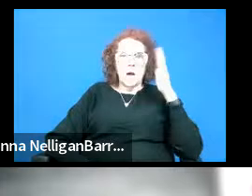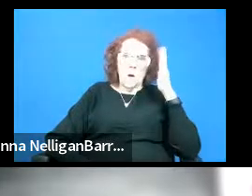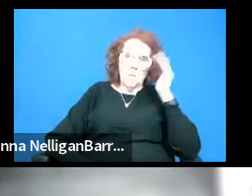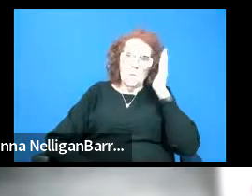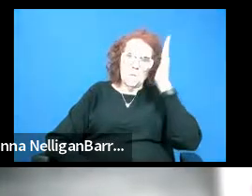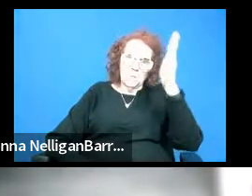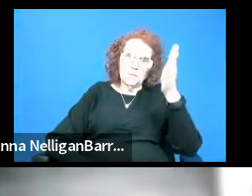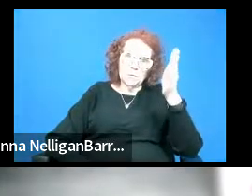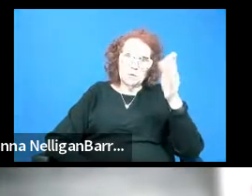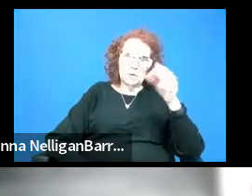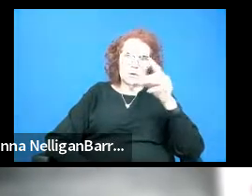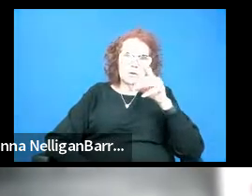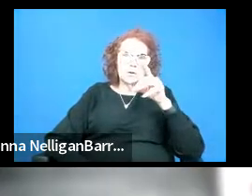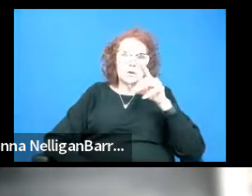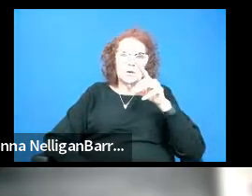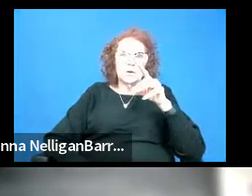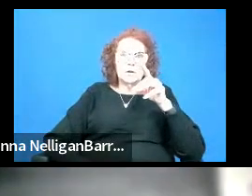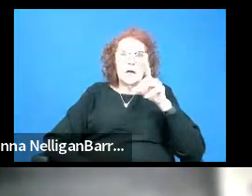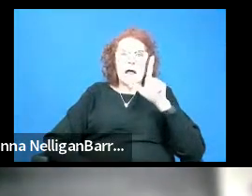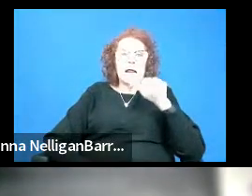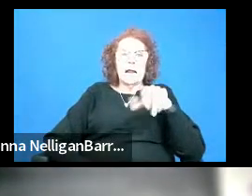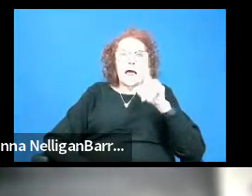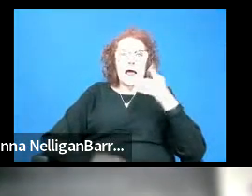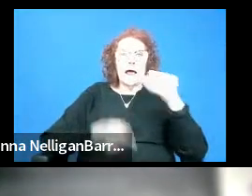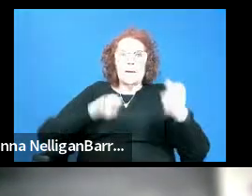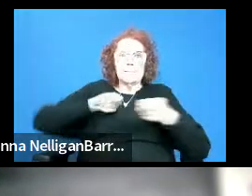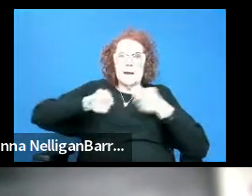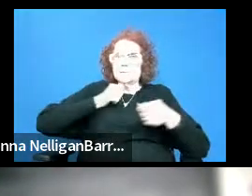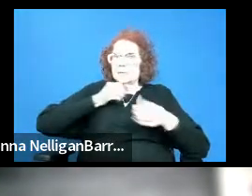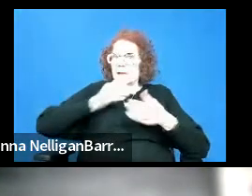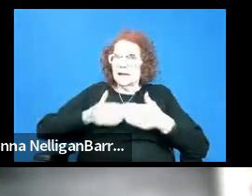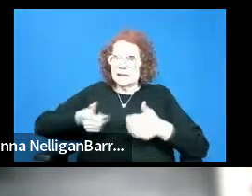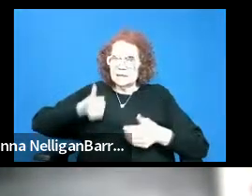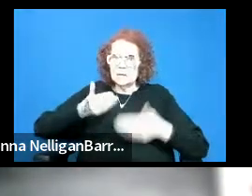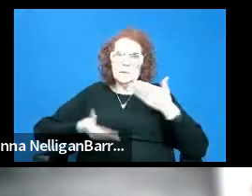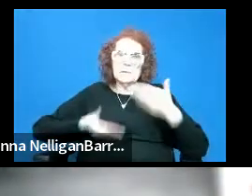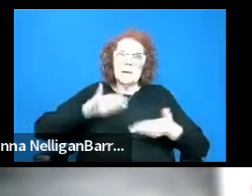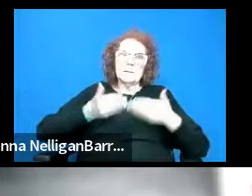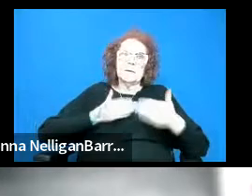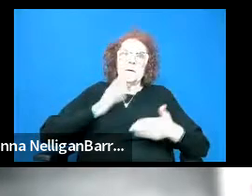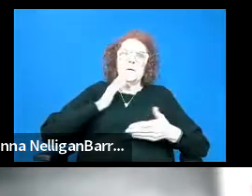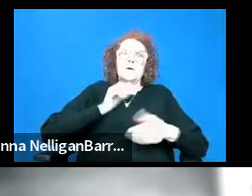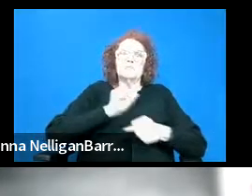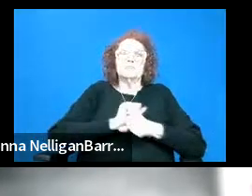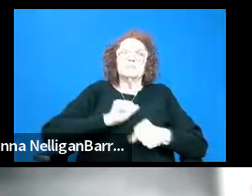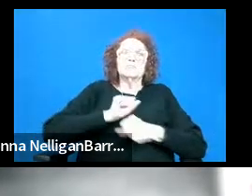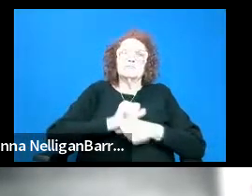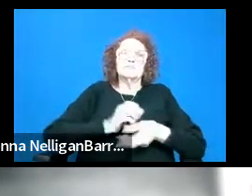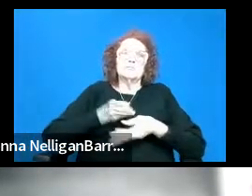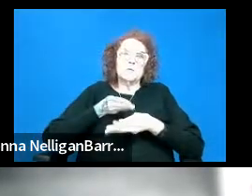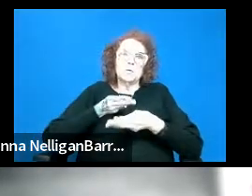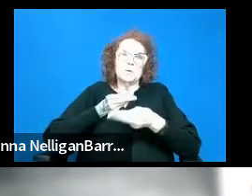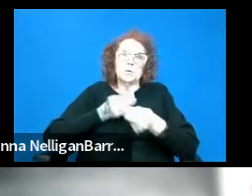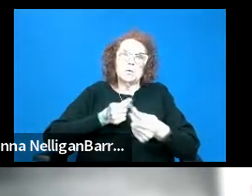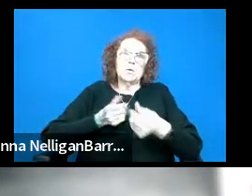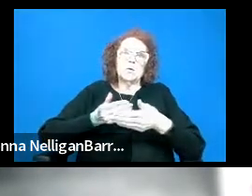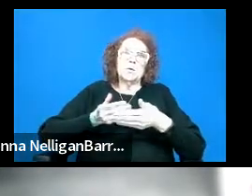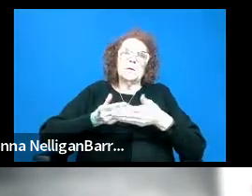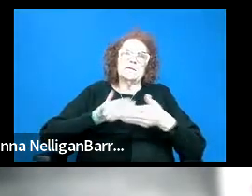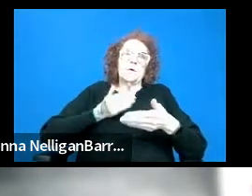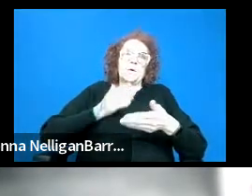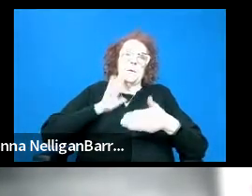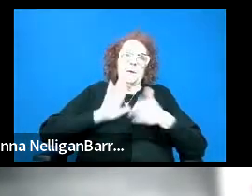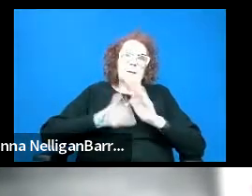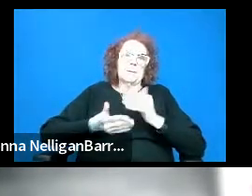not any easier, but perhaps make some of the workflow a little bit better. So we are looking at that.